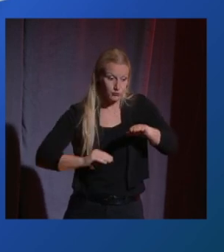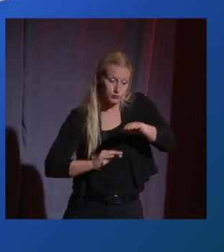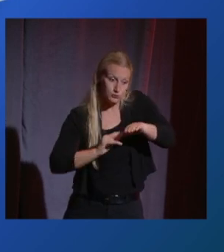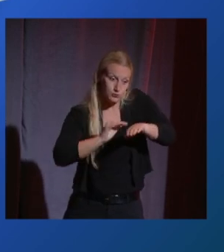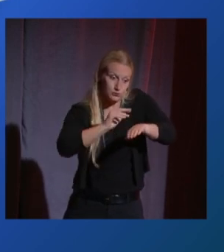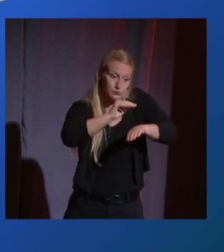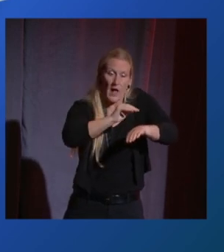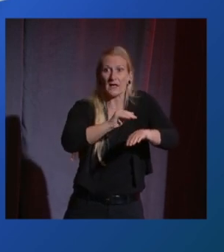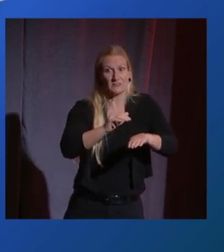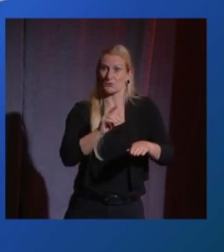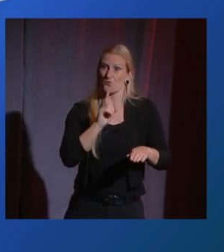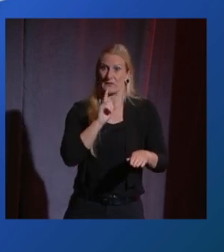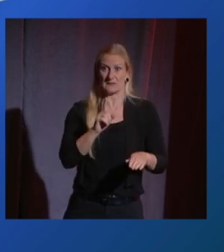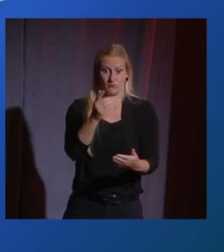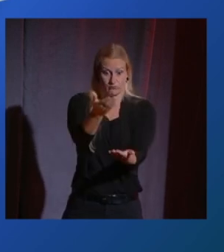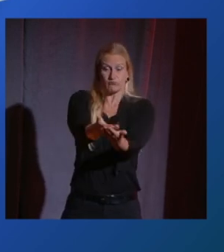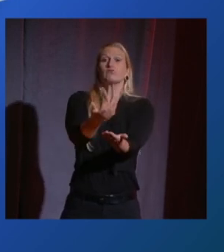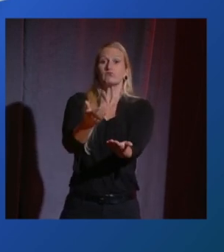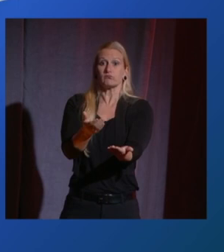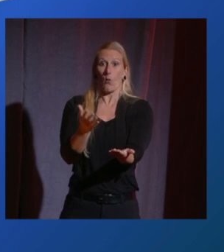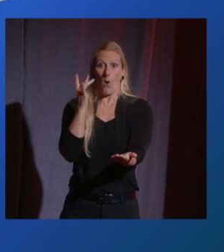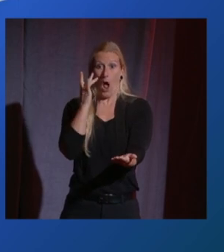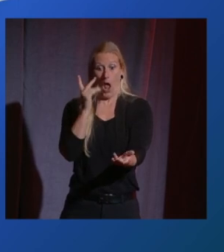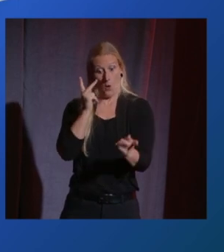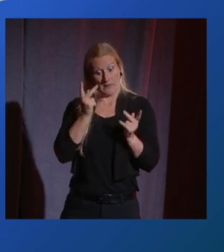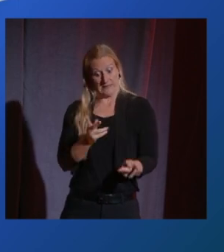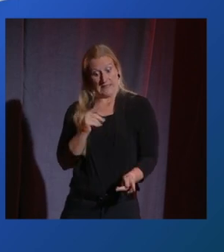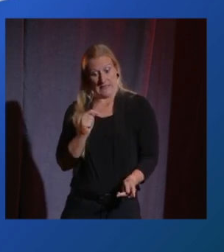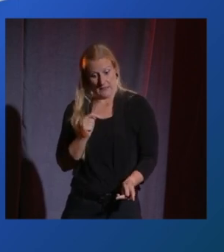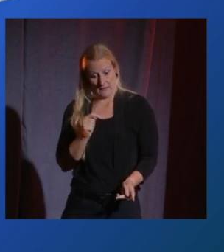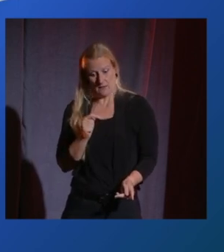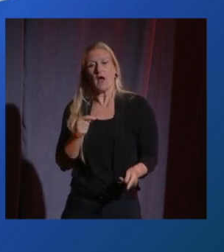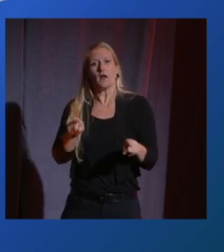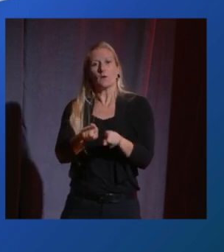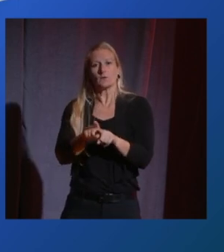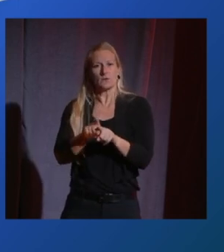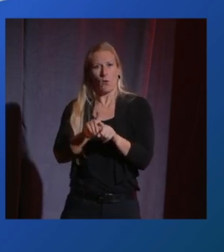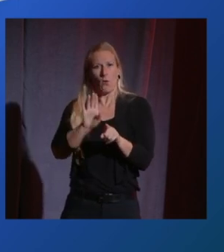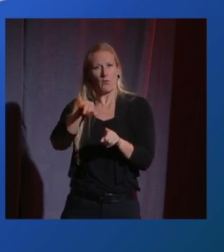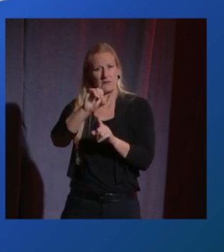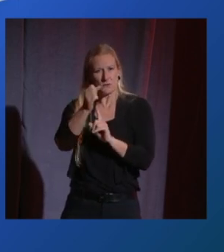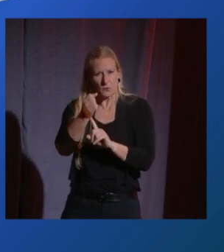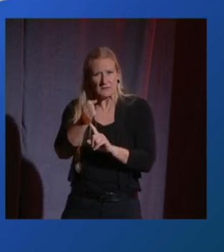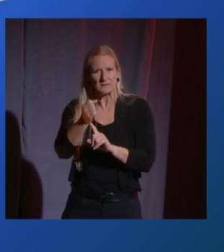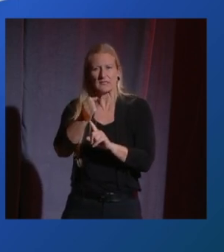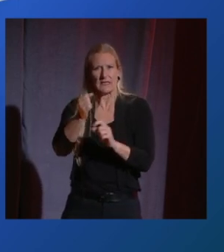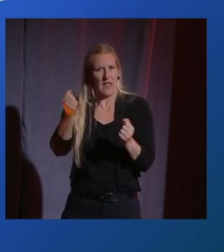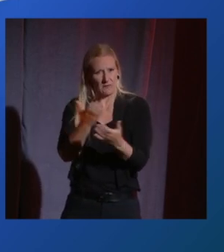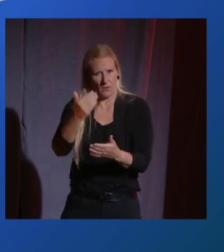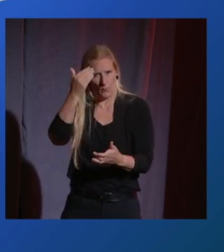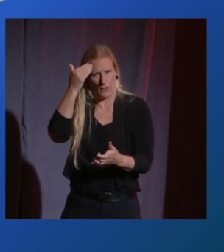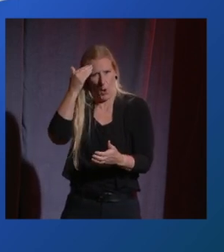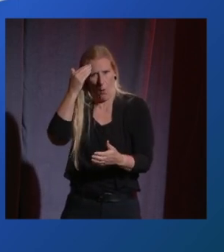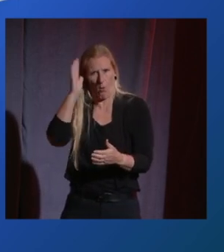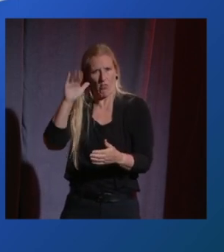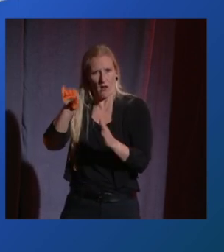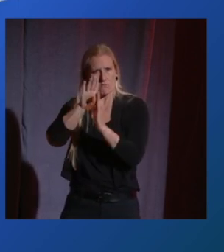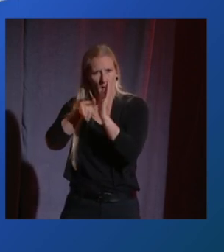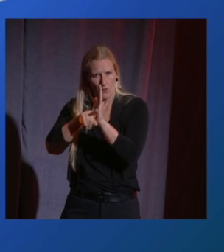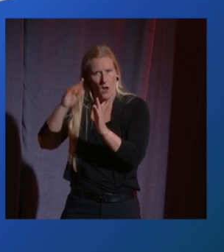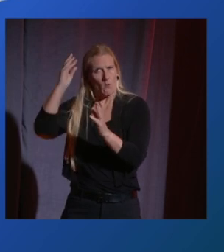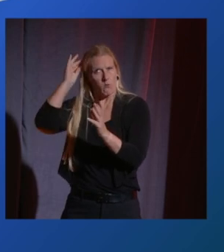to be true based on our visual observations and the context of our experience and we've got people